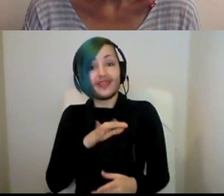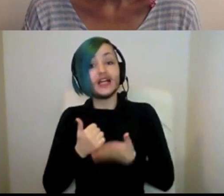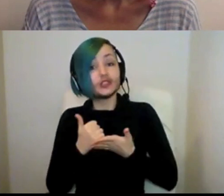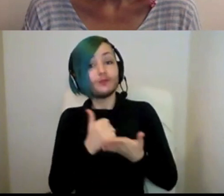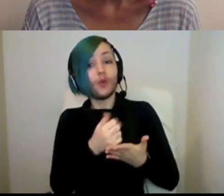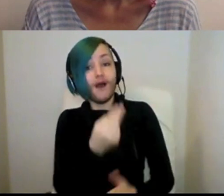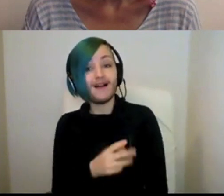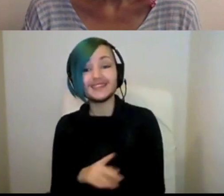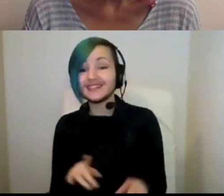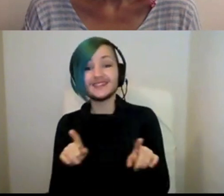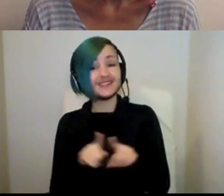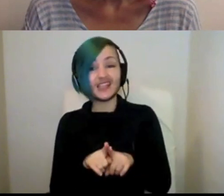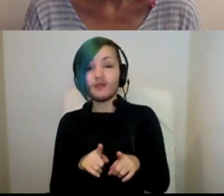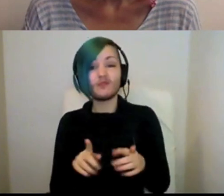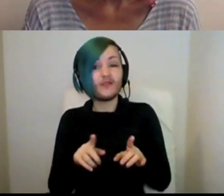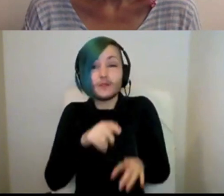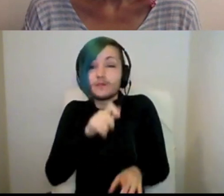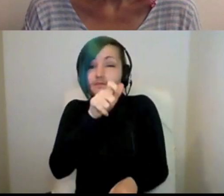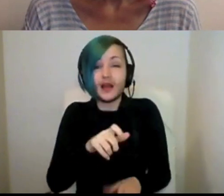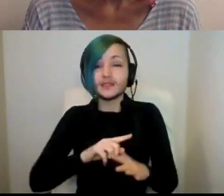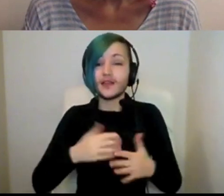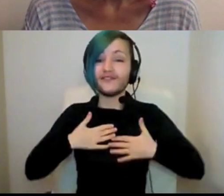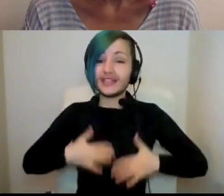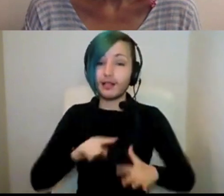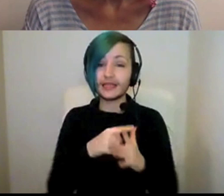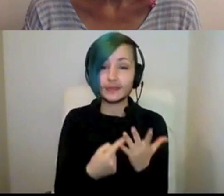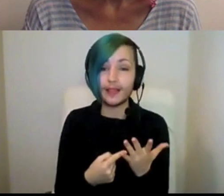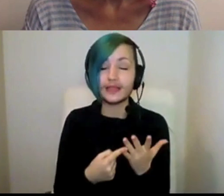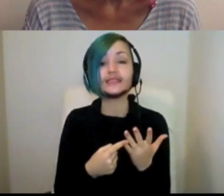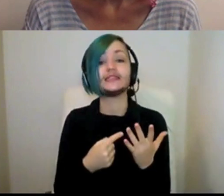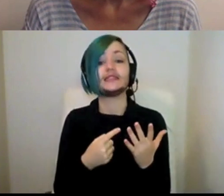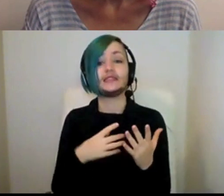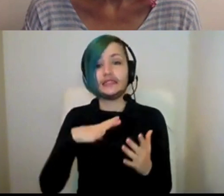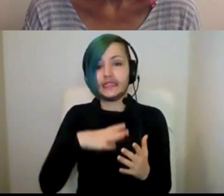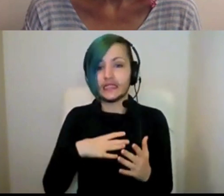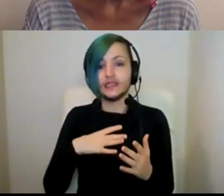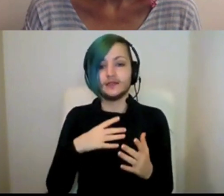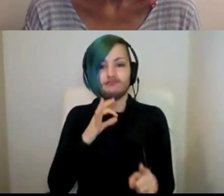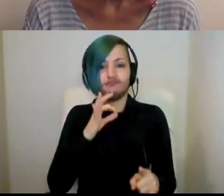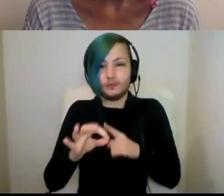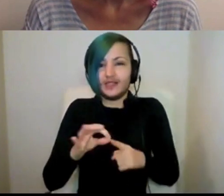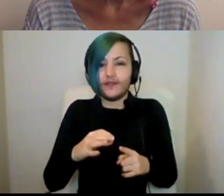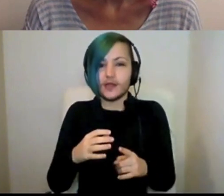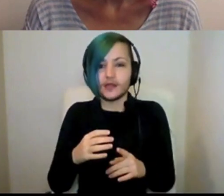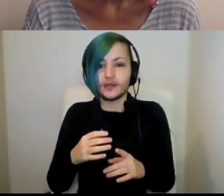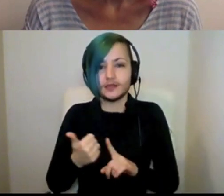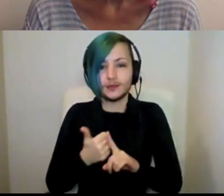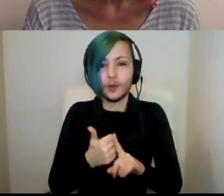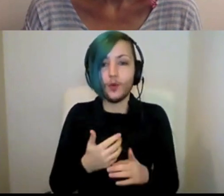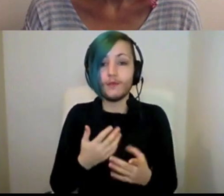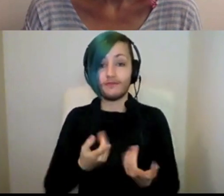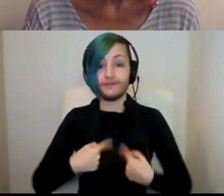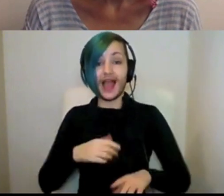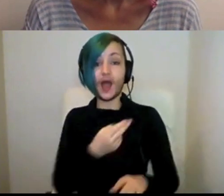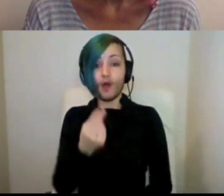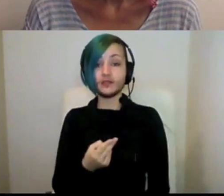the same way that if they had a physical disability, they would need a whatever. with our artists what they need as us to